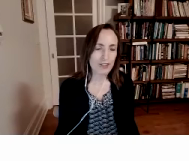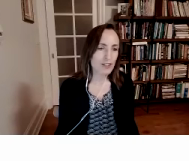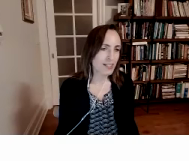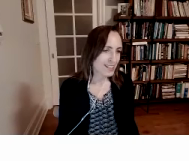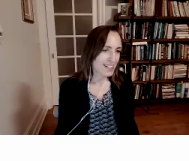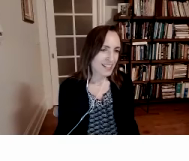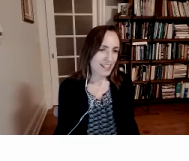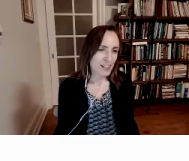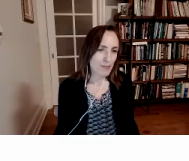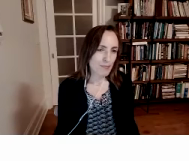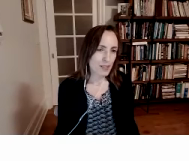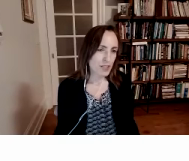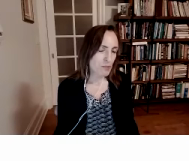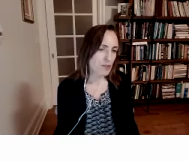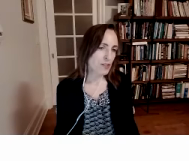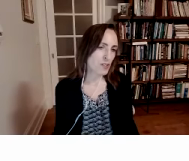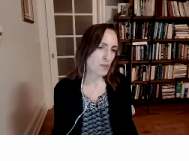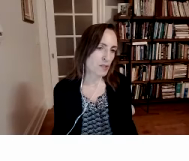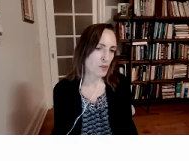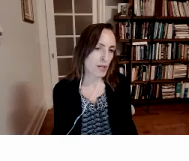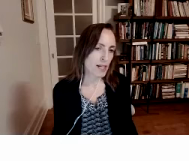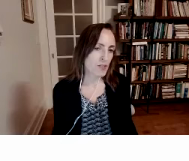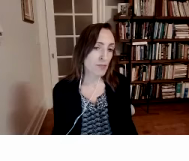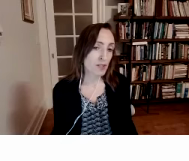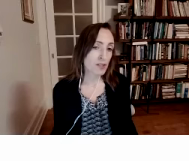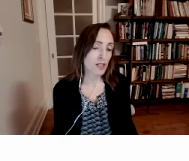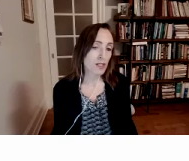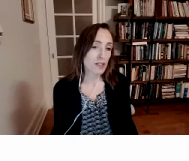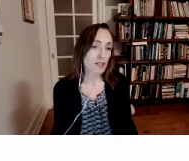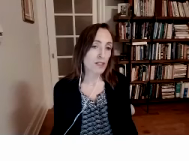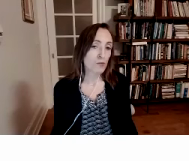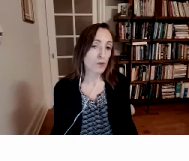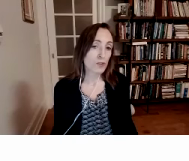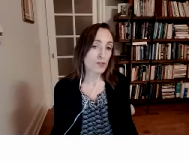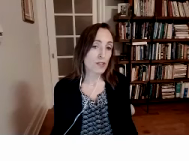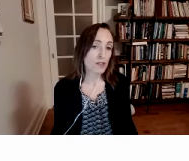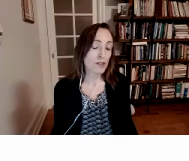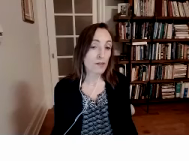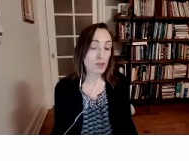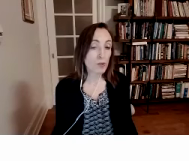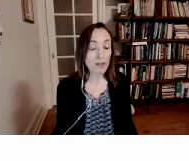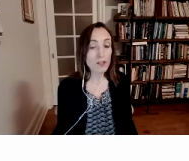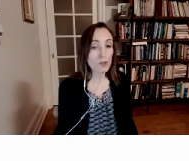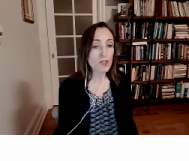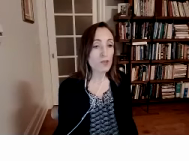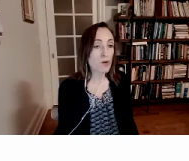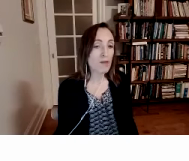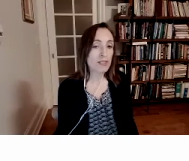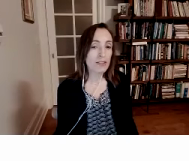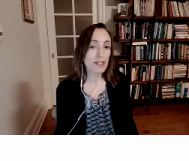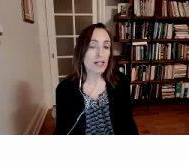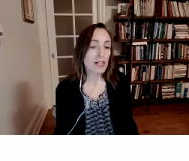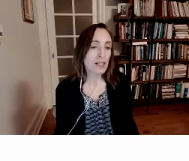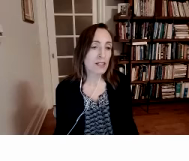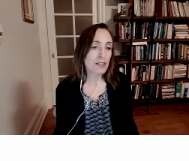it on the internet. Participants in our experiments were asked to mark words as